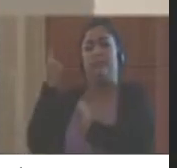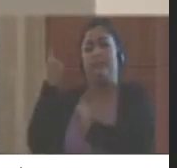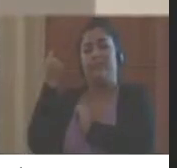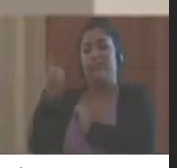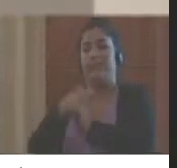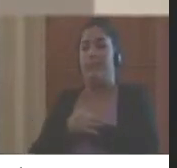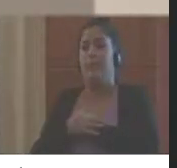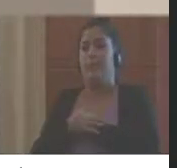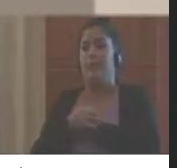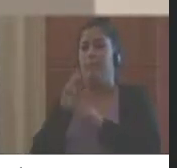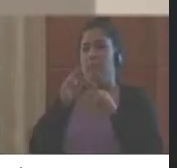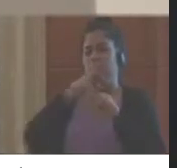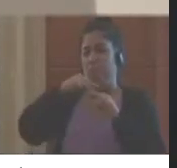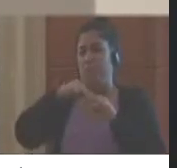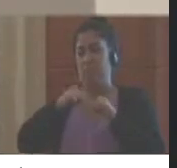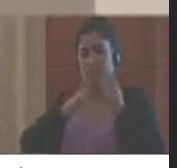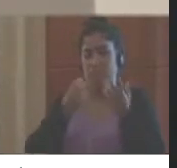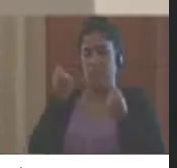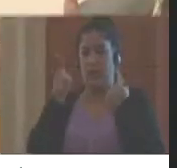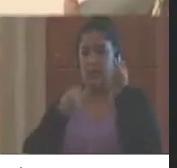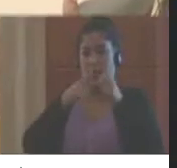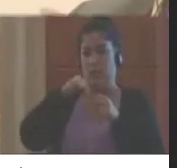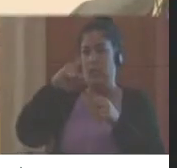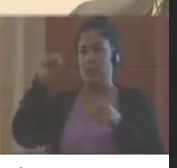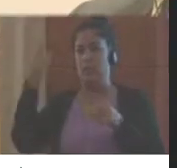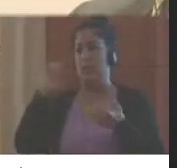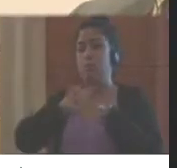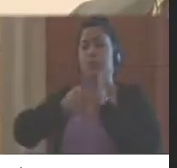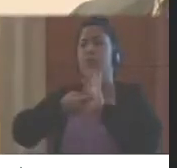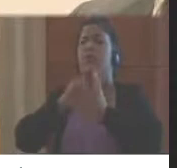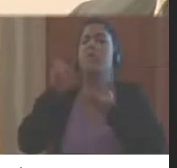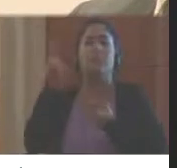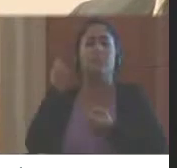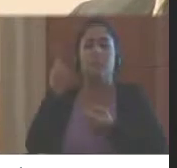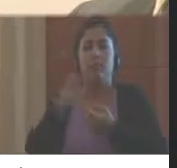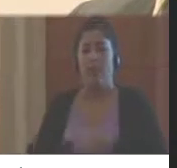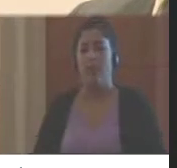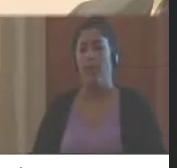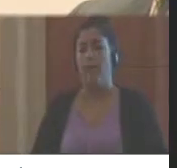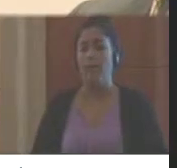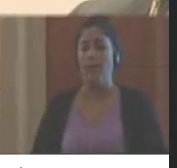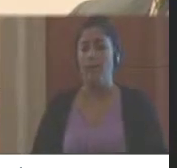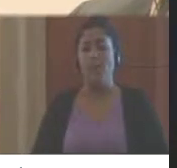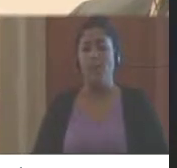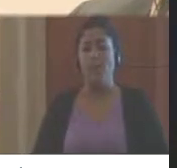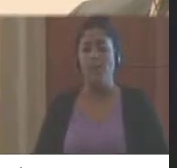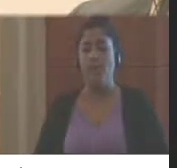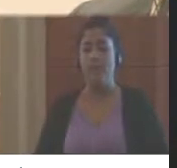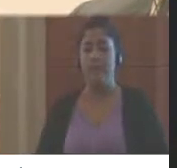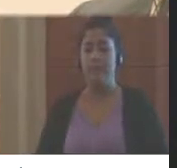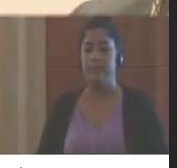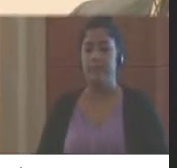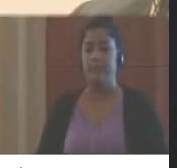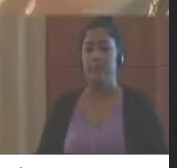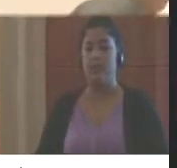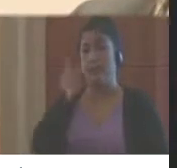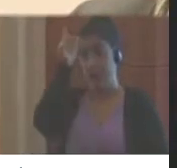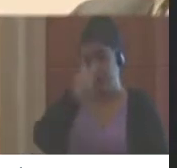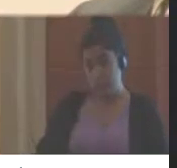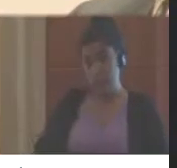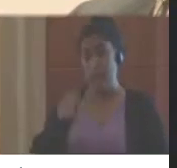to responses? I think the person who wrote says if you have